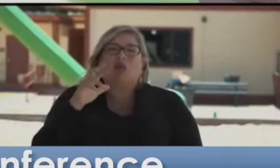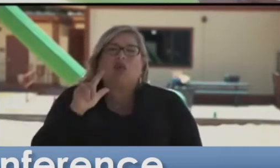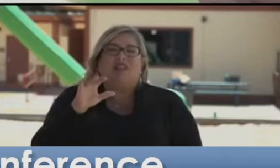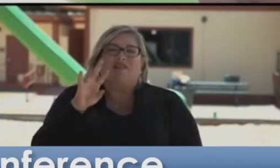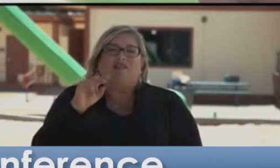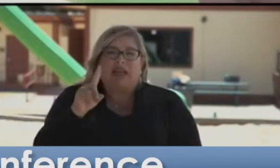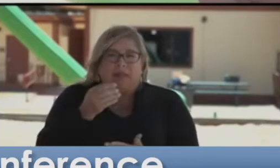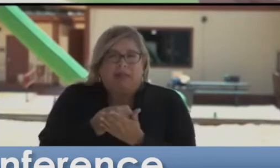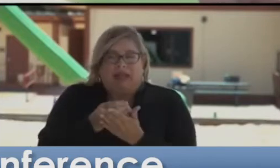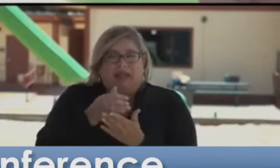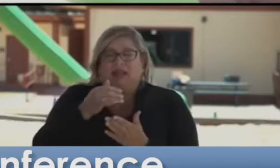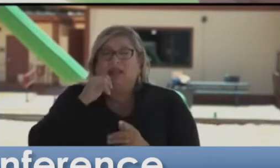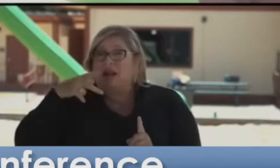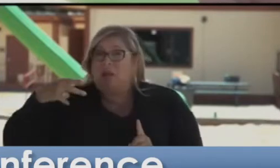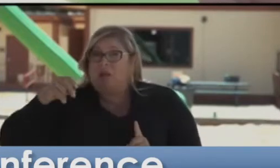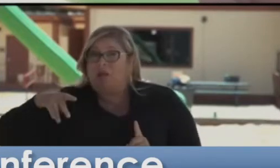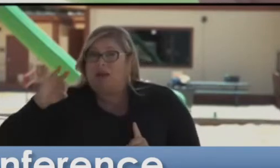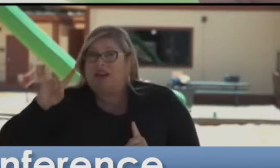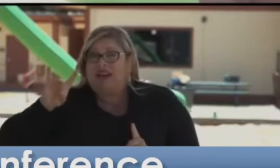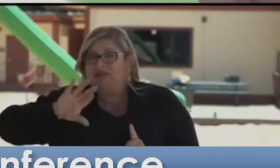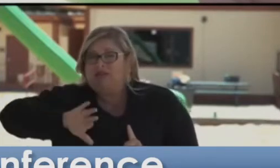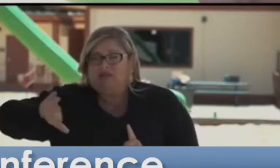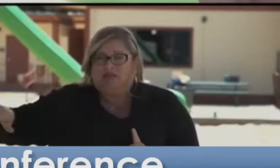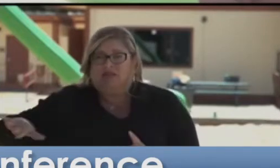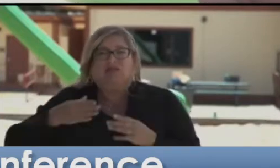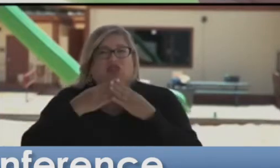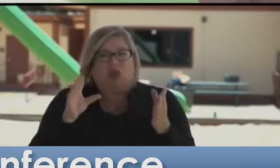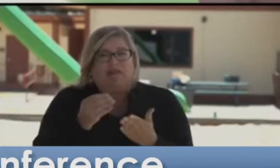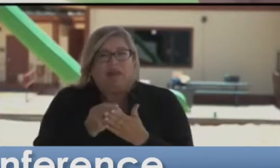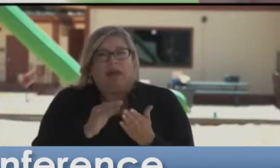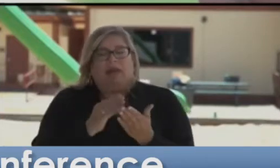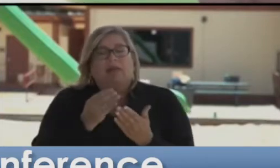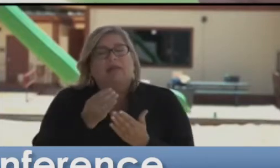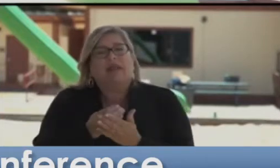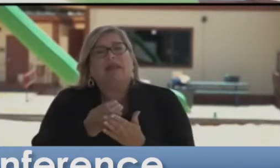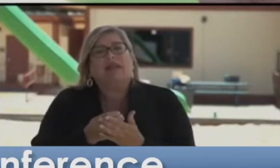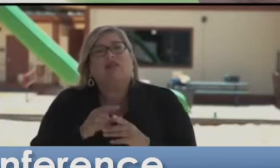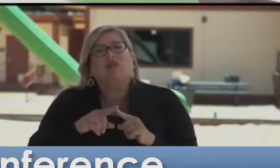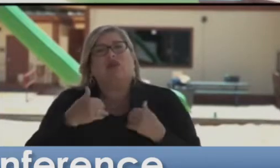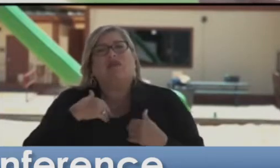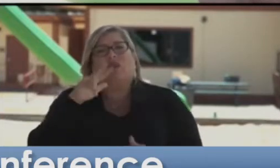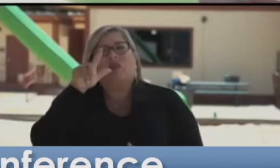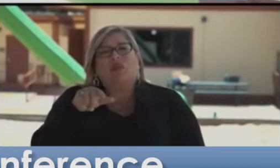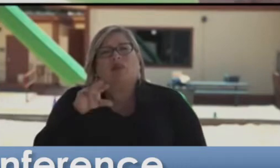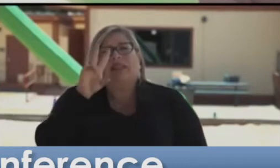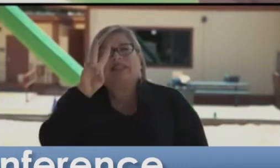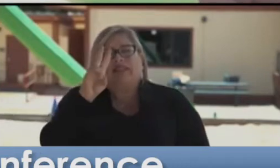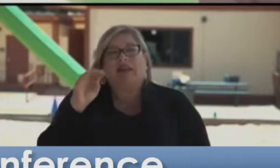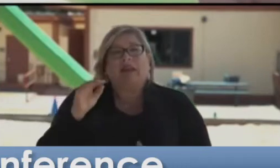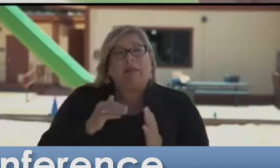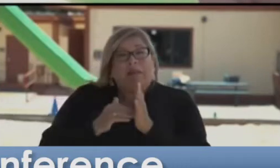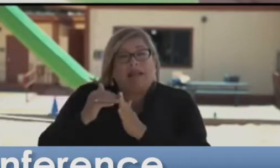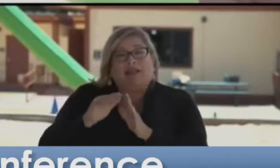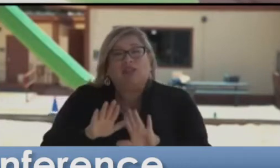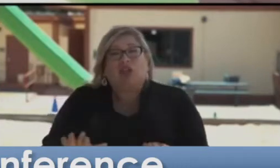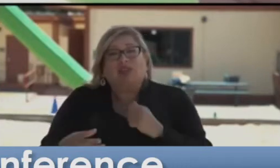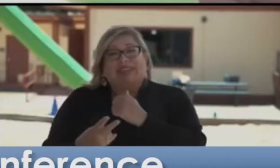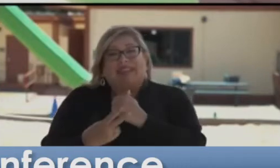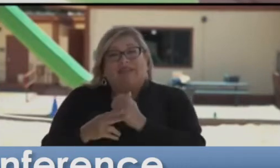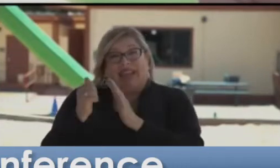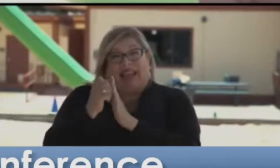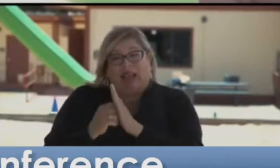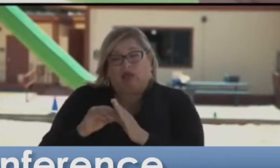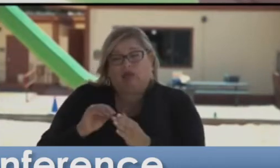Additional resources to open up 3.7 million child savings accounts, and